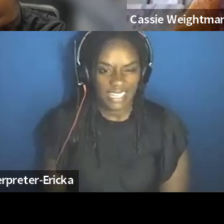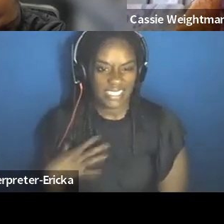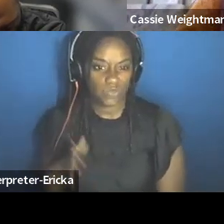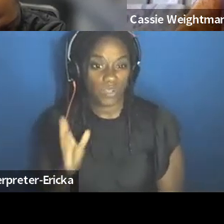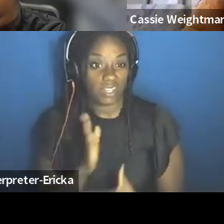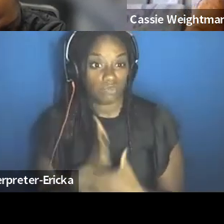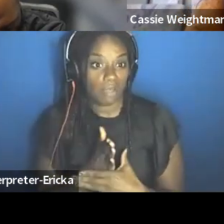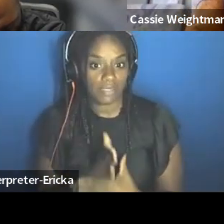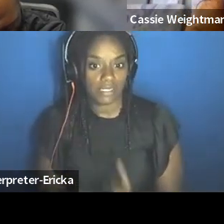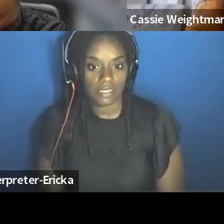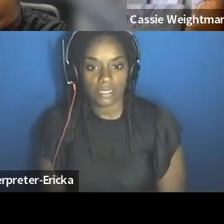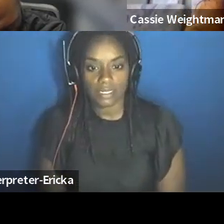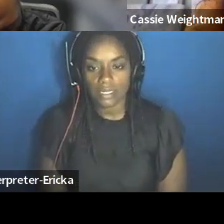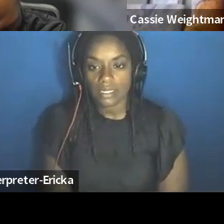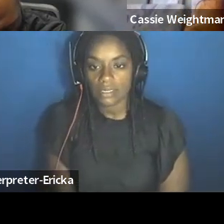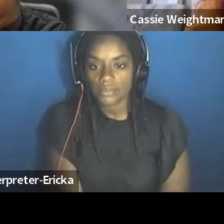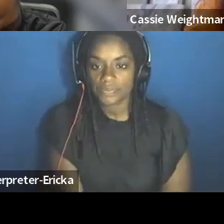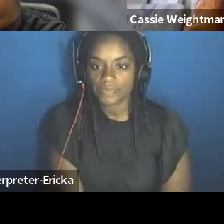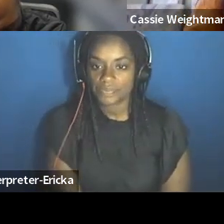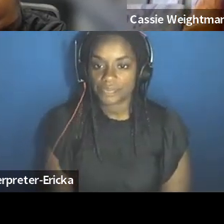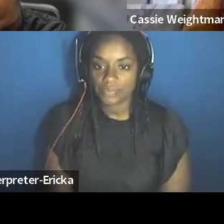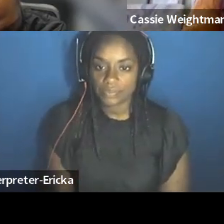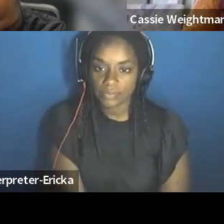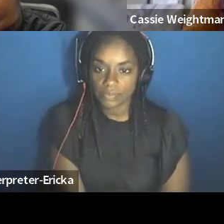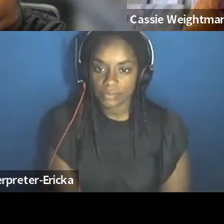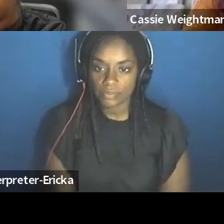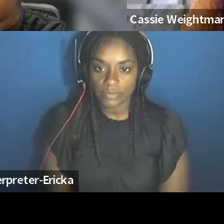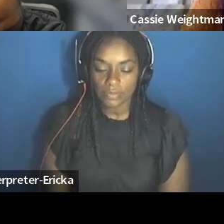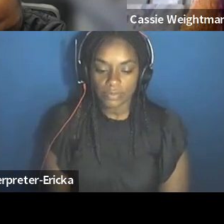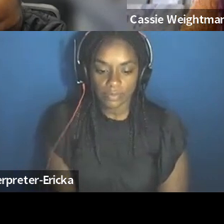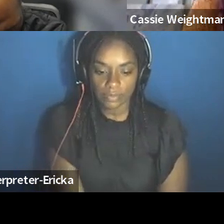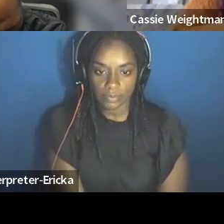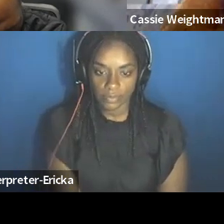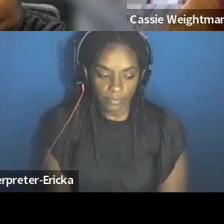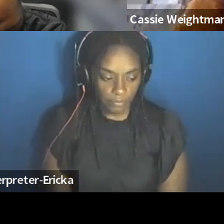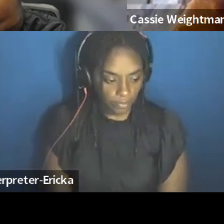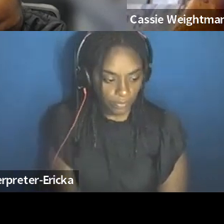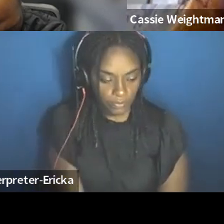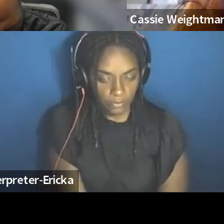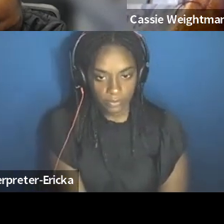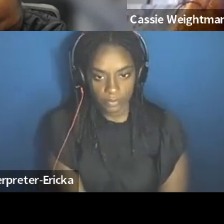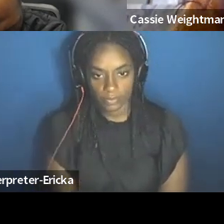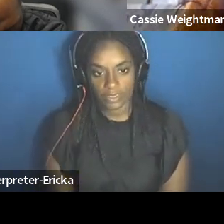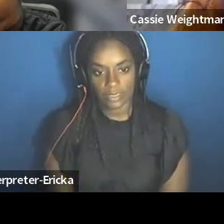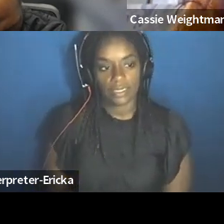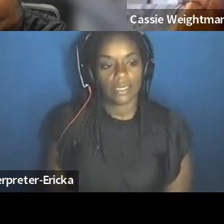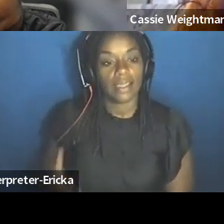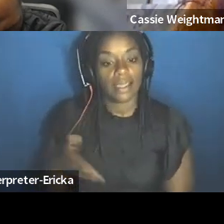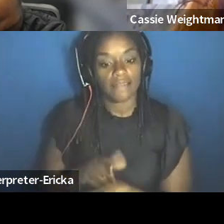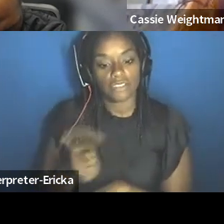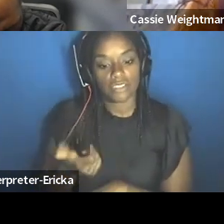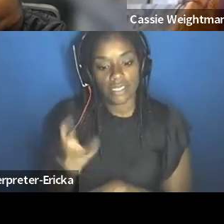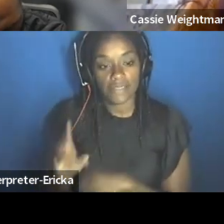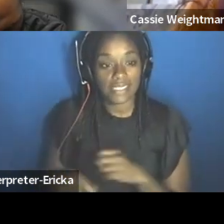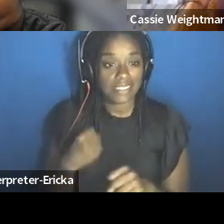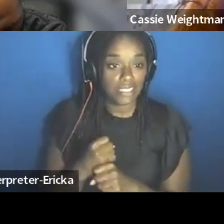Sorry. No, that's perfect. So that's, but yeah, even after 17 years, there's new stuff comes about, new